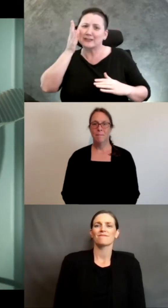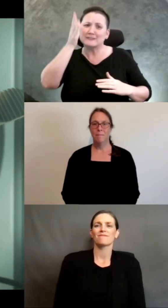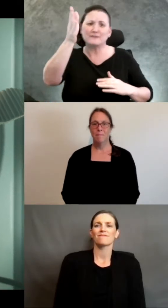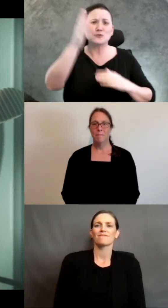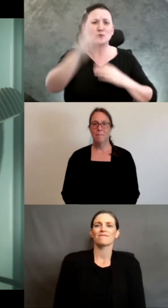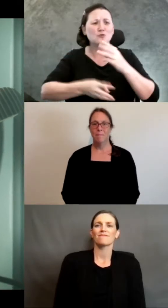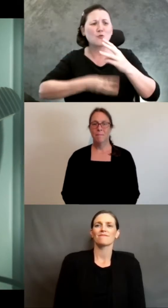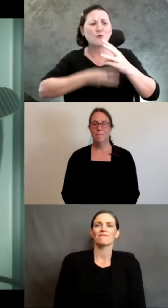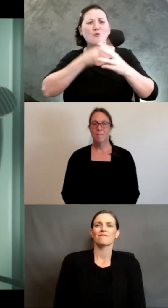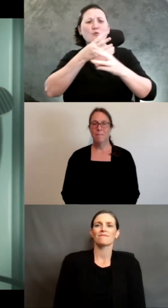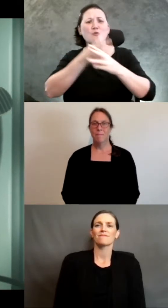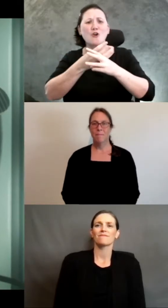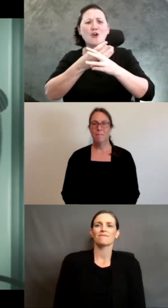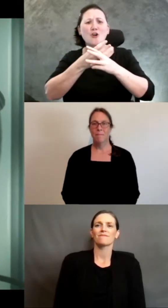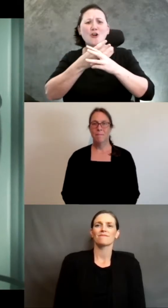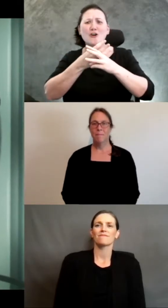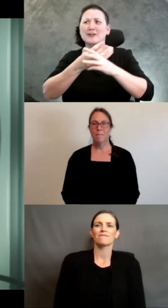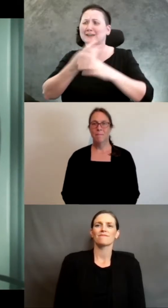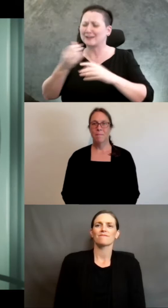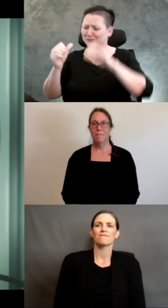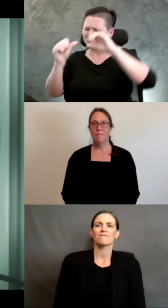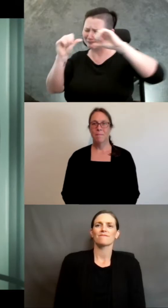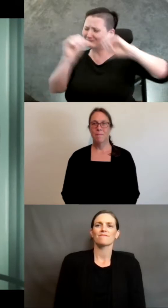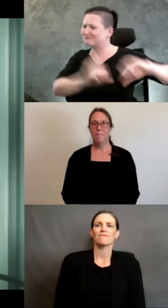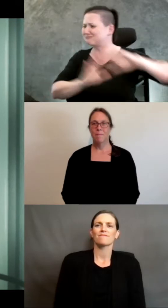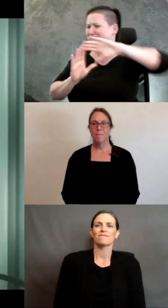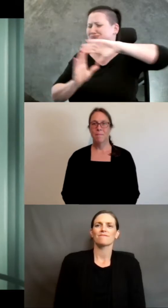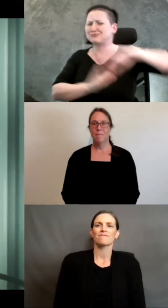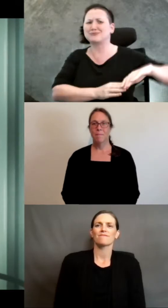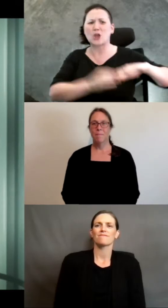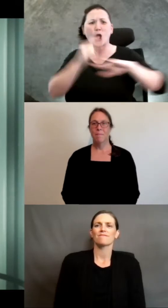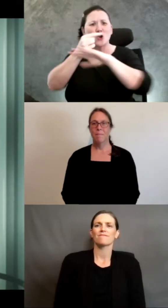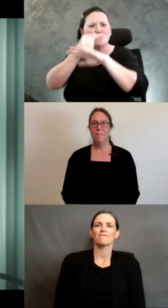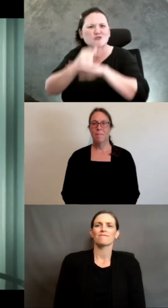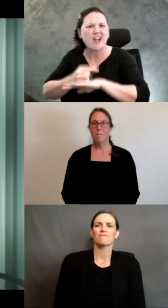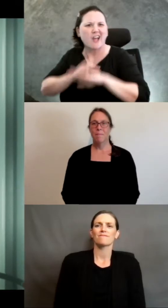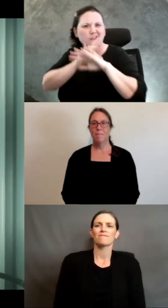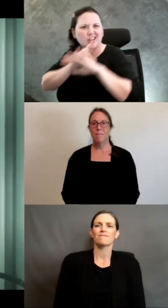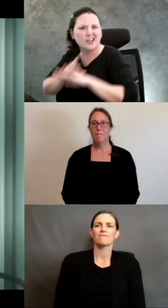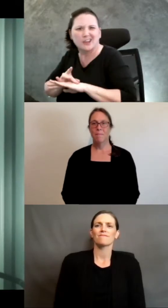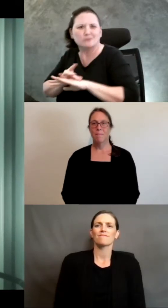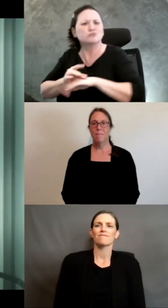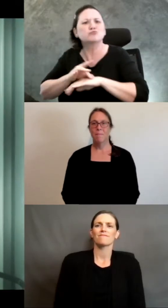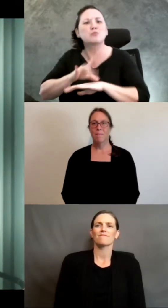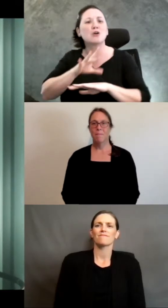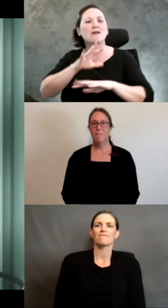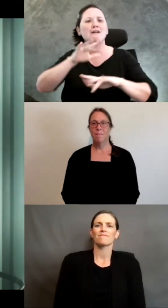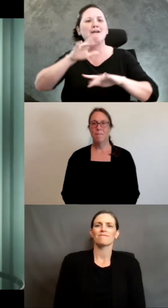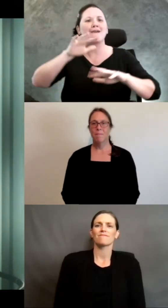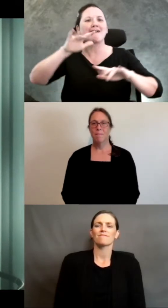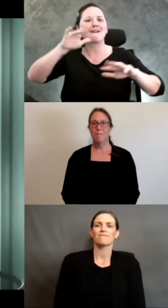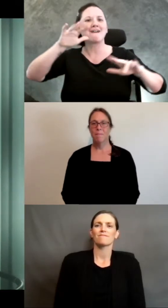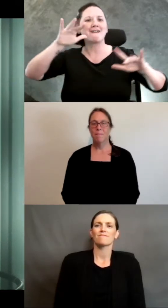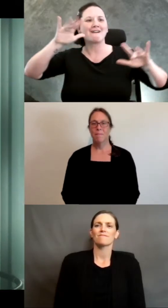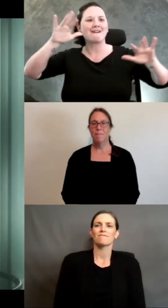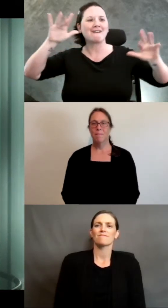world defies gravity. Let's be a part